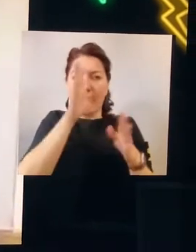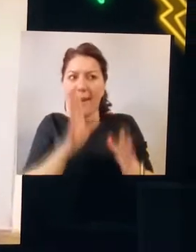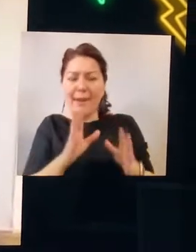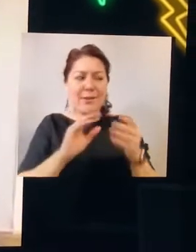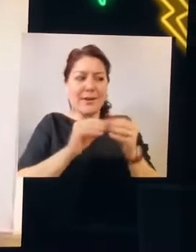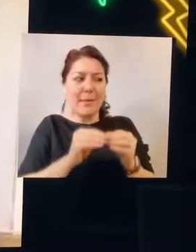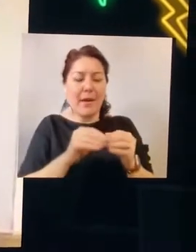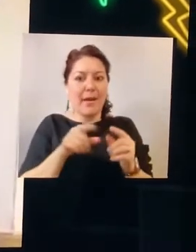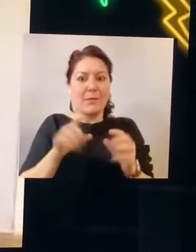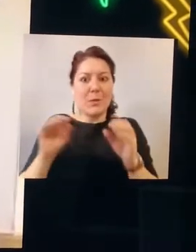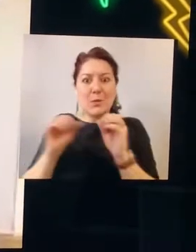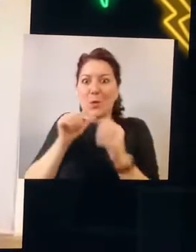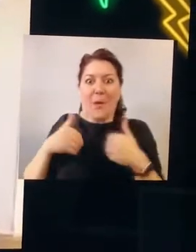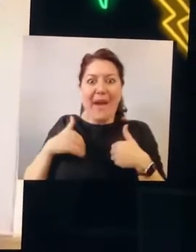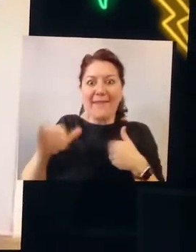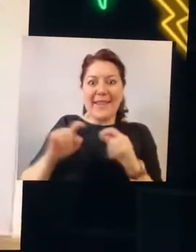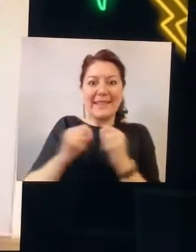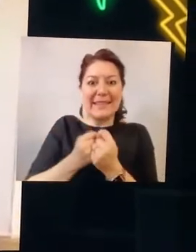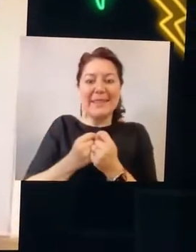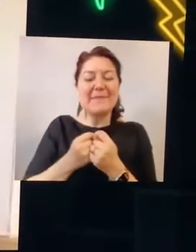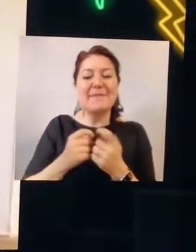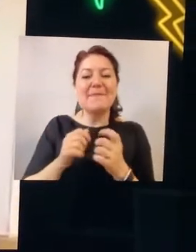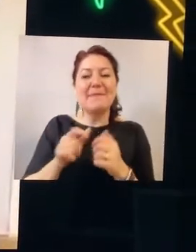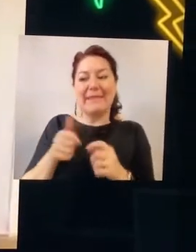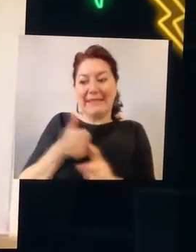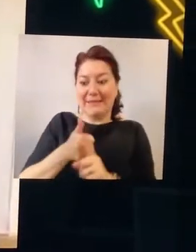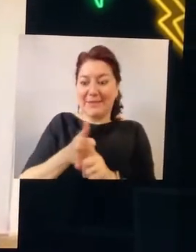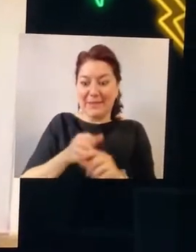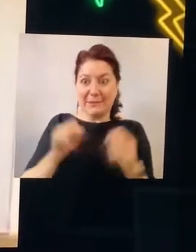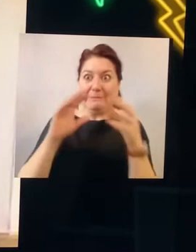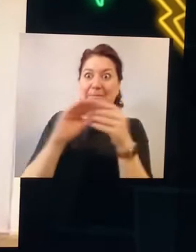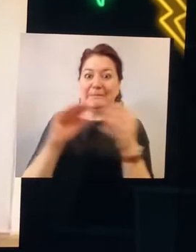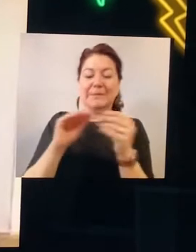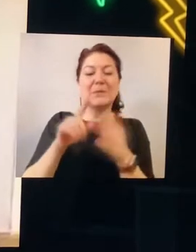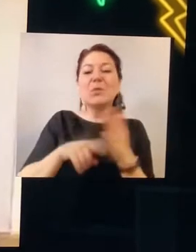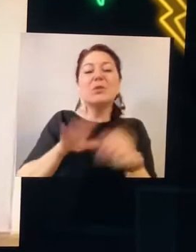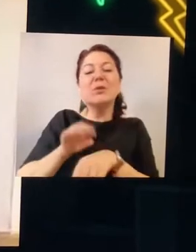there? Well, you know, first of all, know your brand.